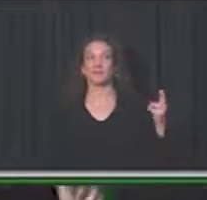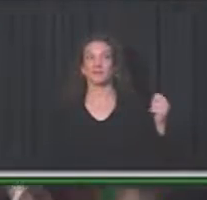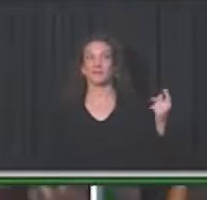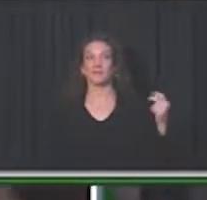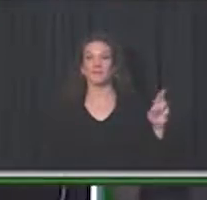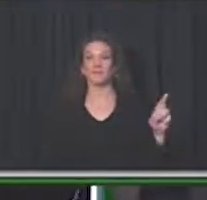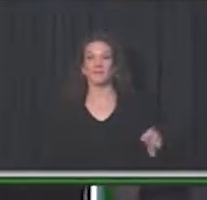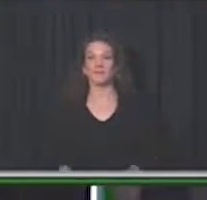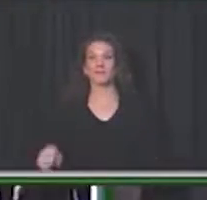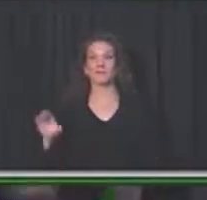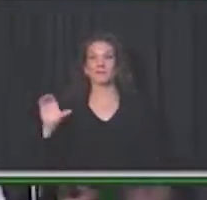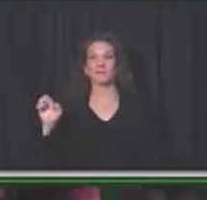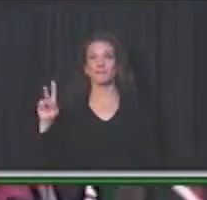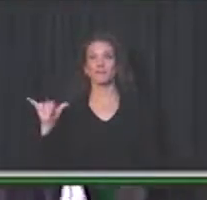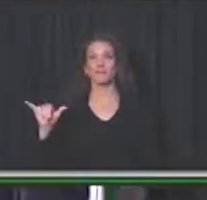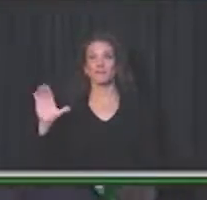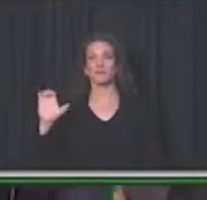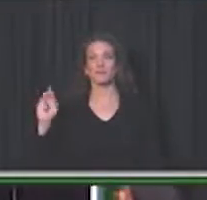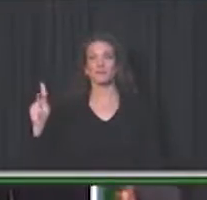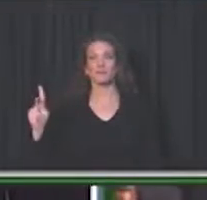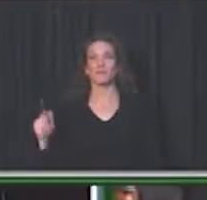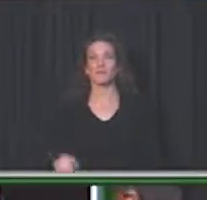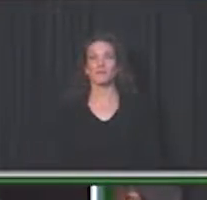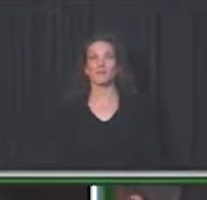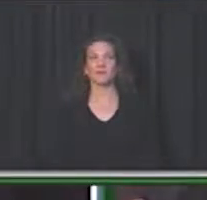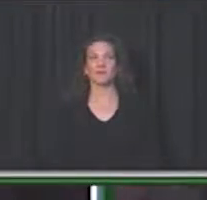Carly Cook.